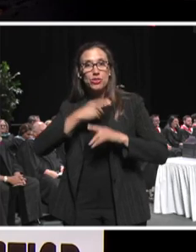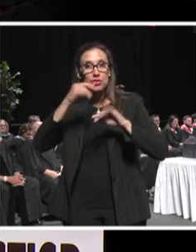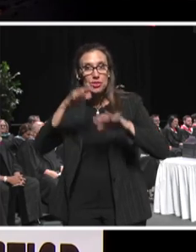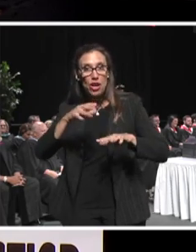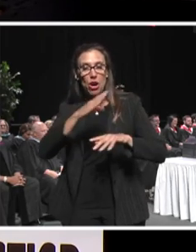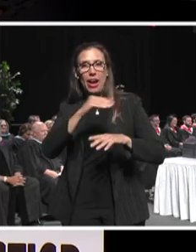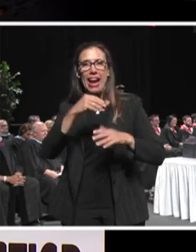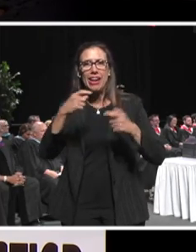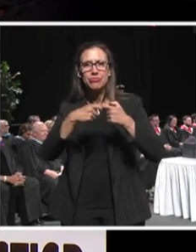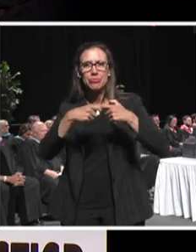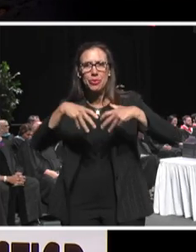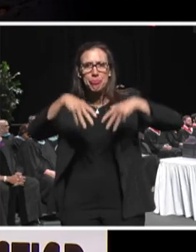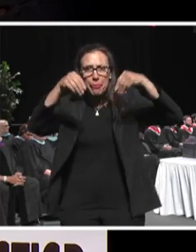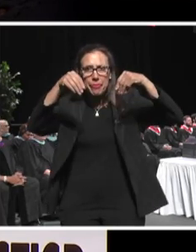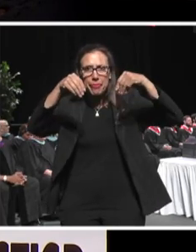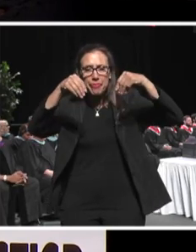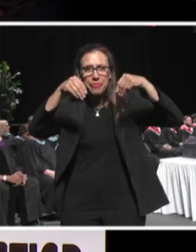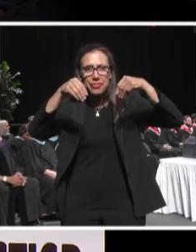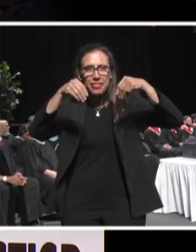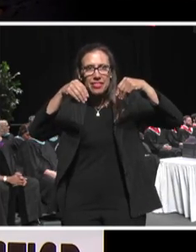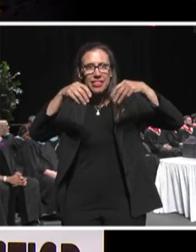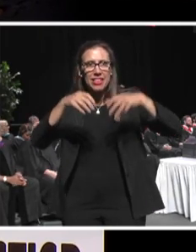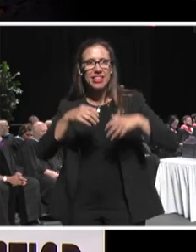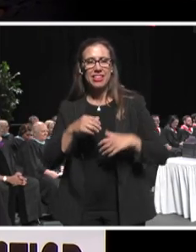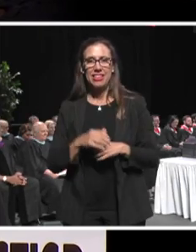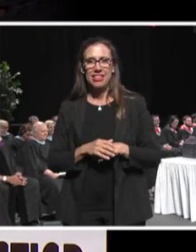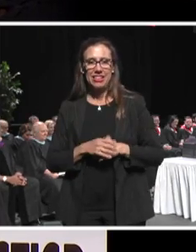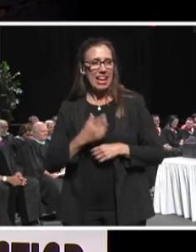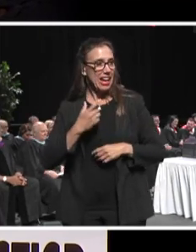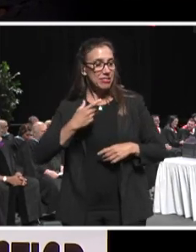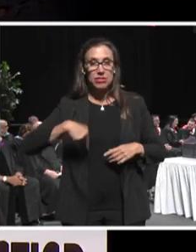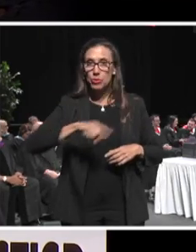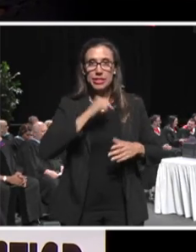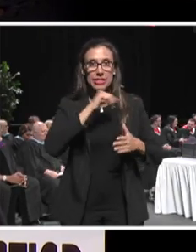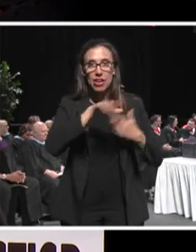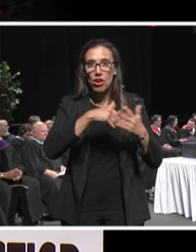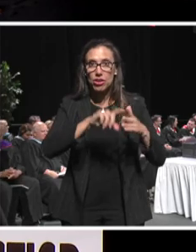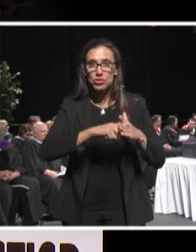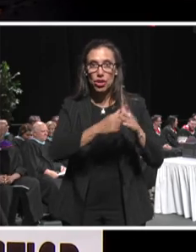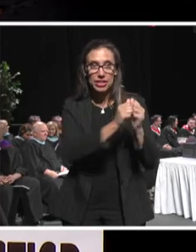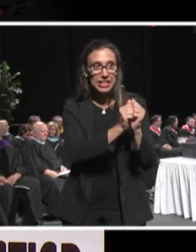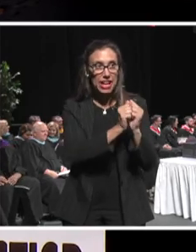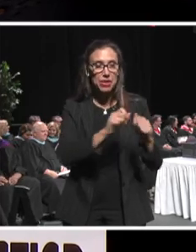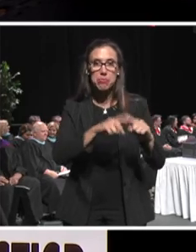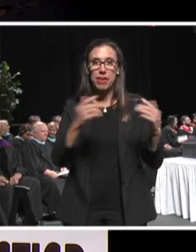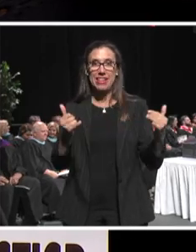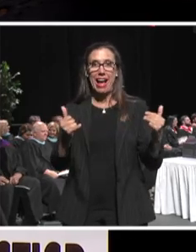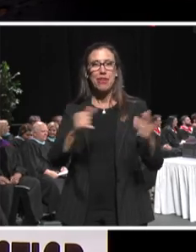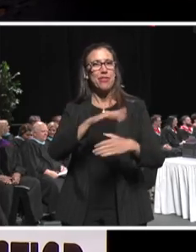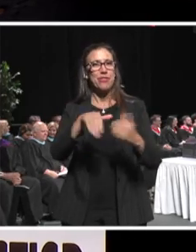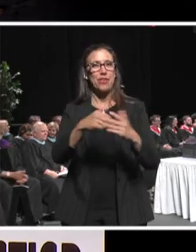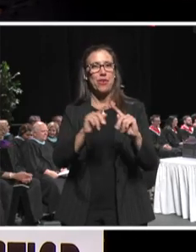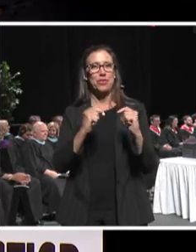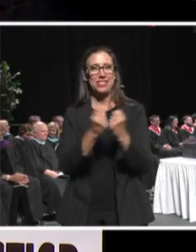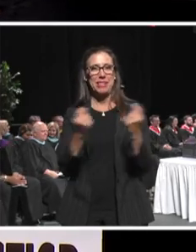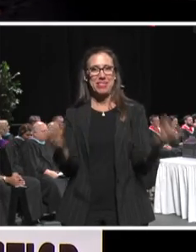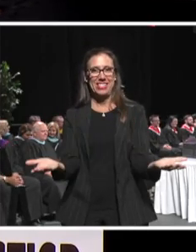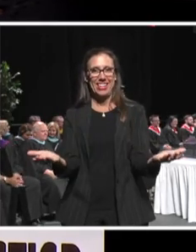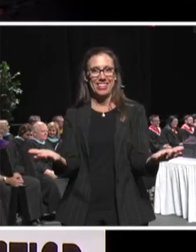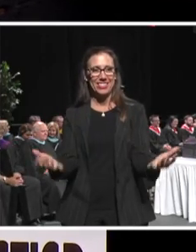blackout. And although we all did not start off together, it looks like the whole team is here now.